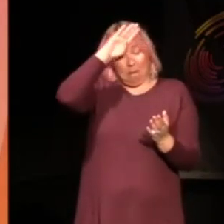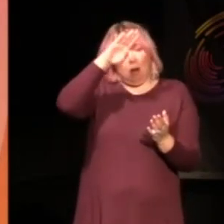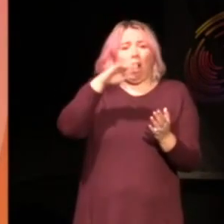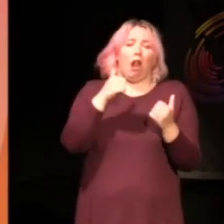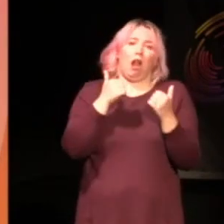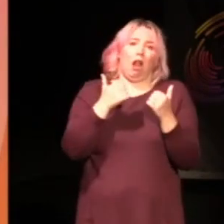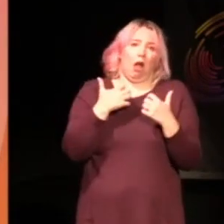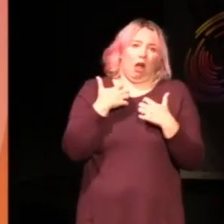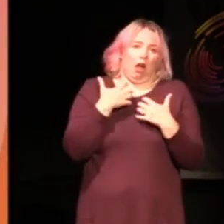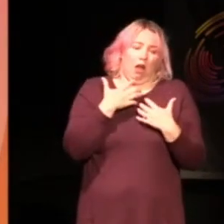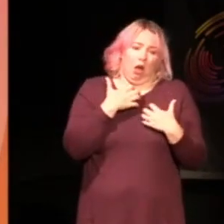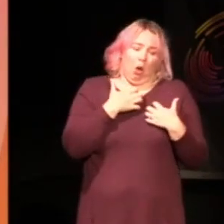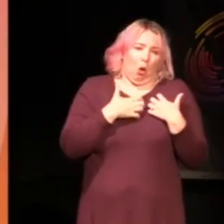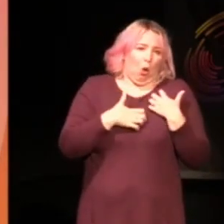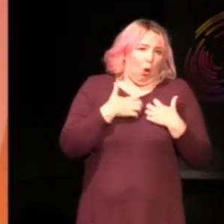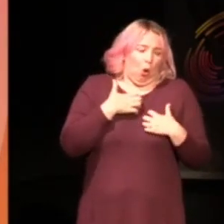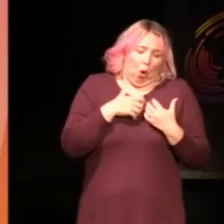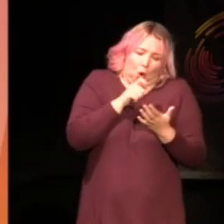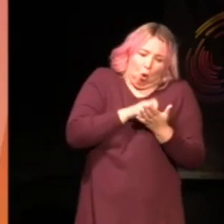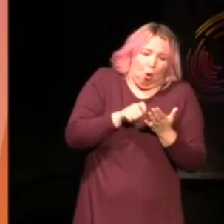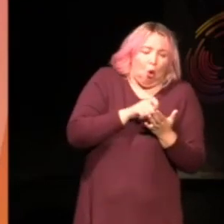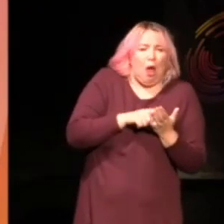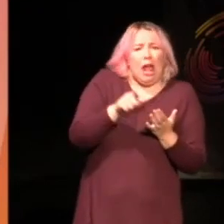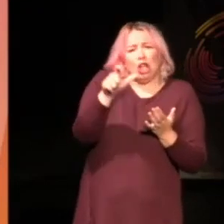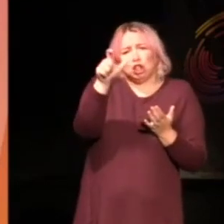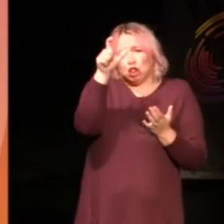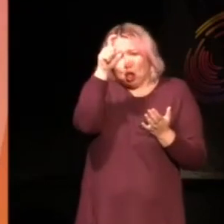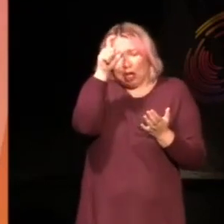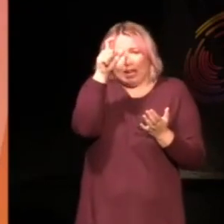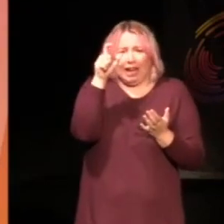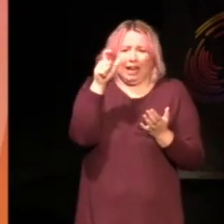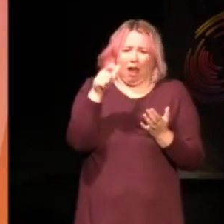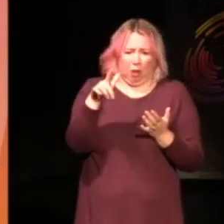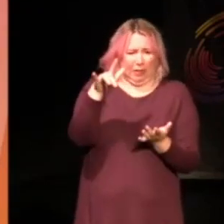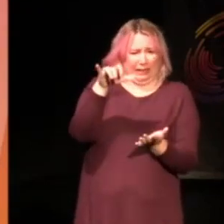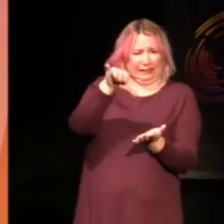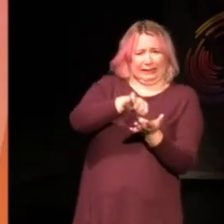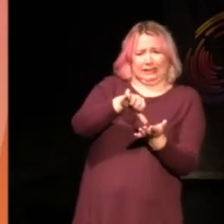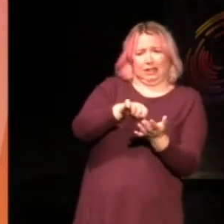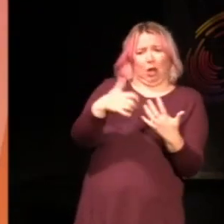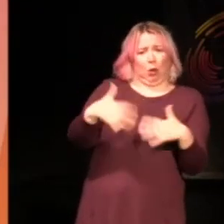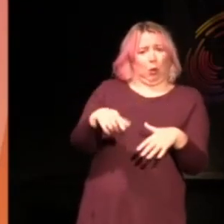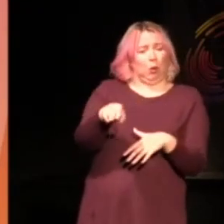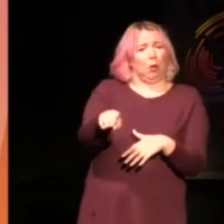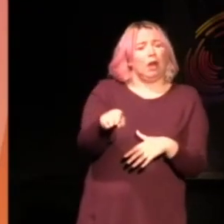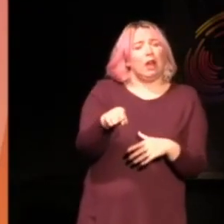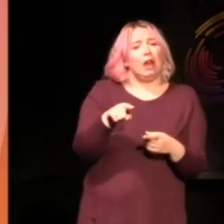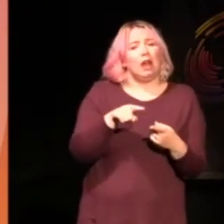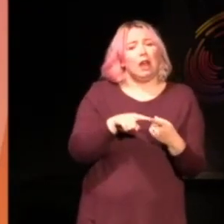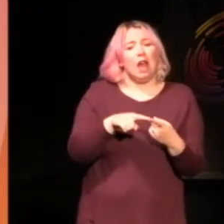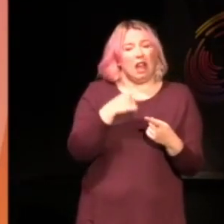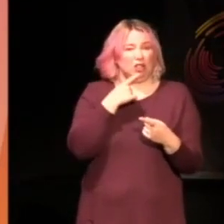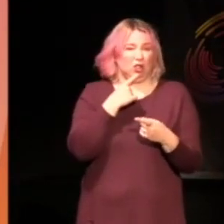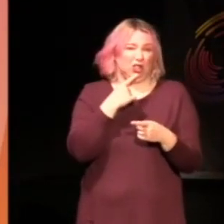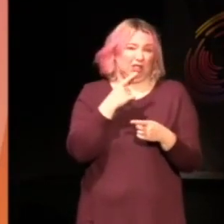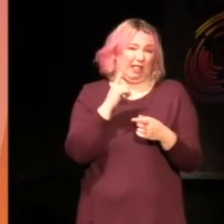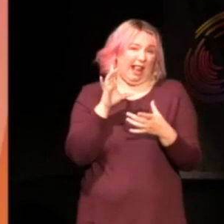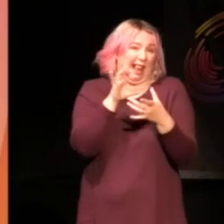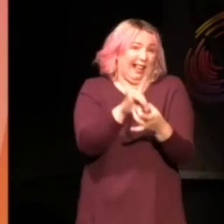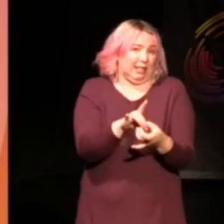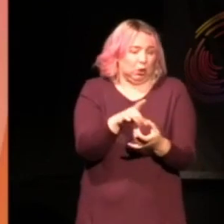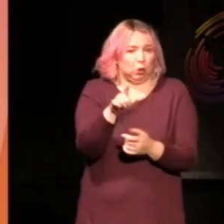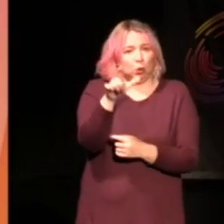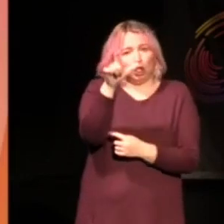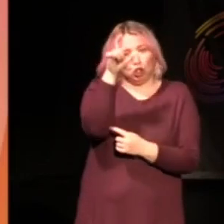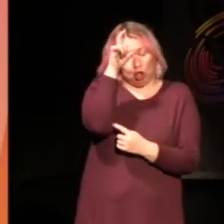such a complex city. In Turkey, of course, we have just following up also from what we said earlier, Turkey has a